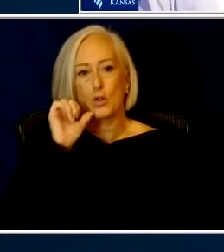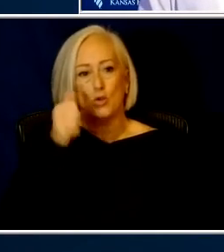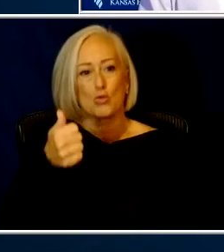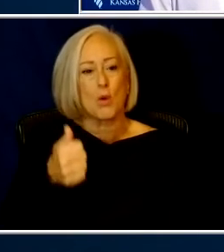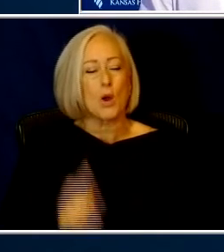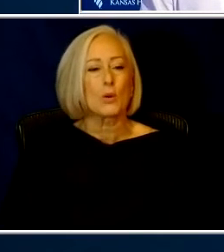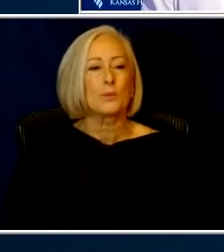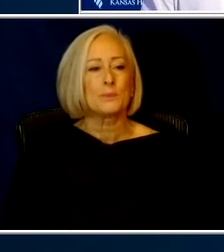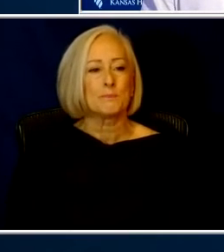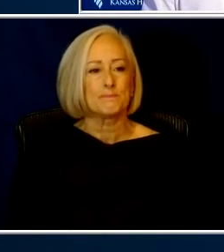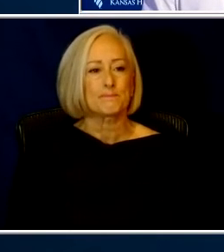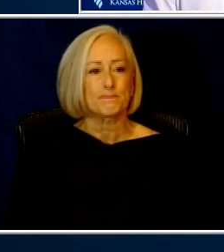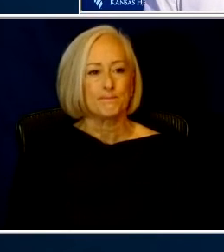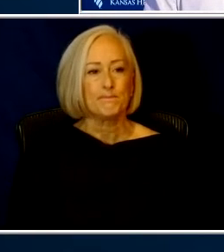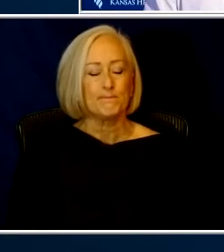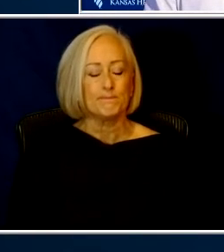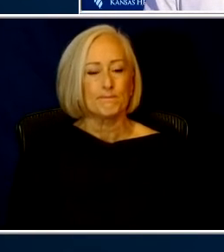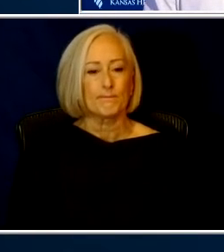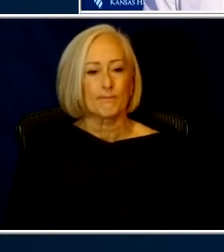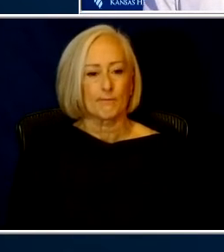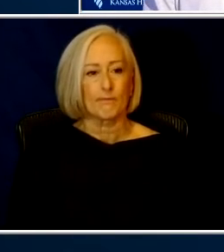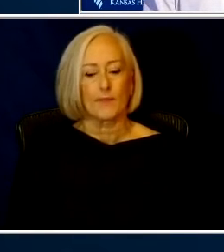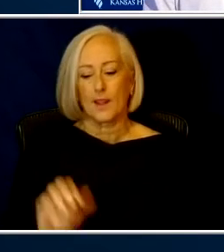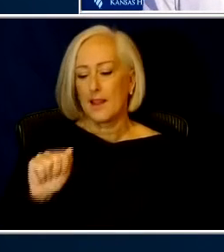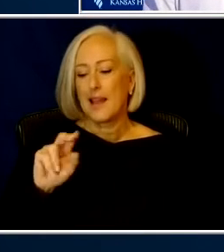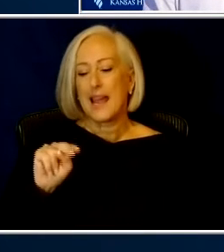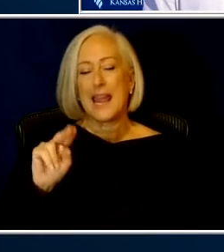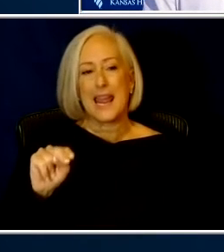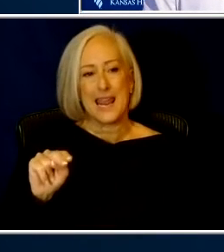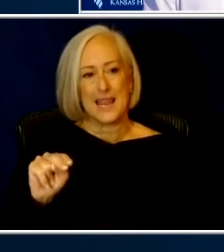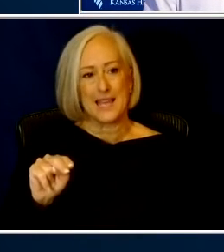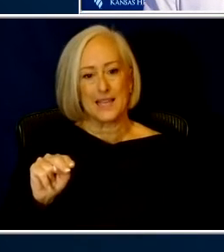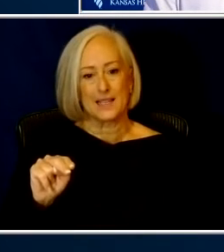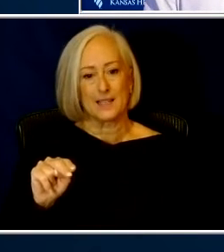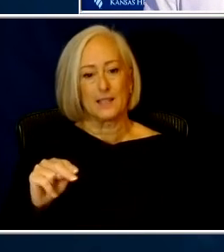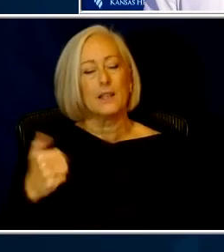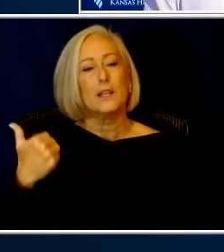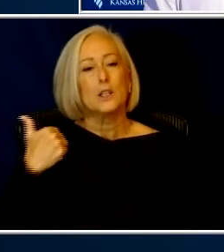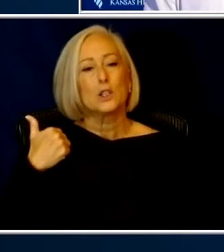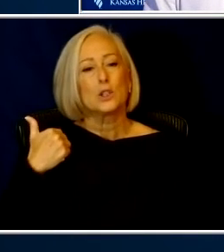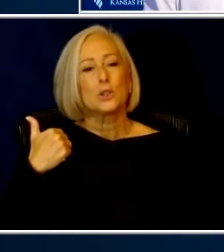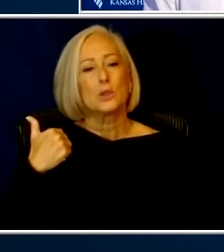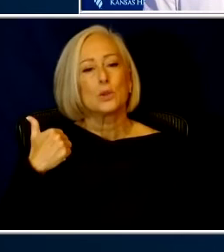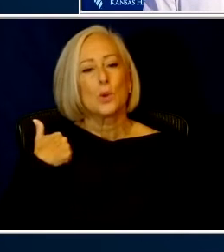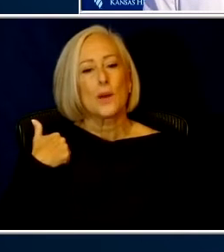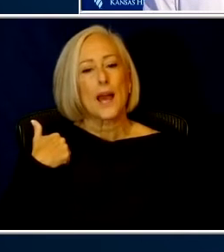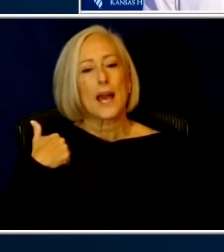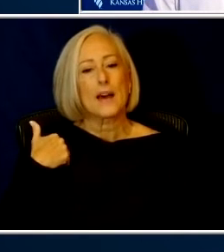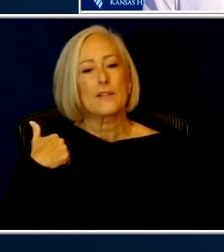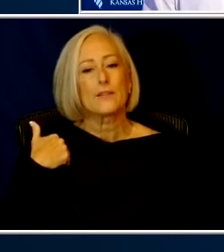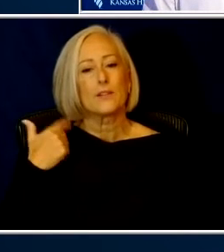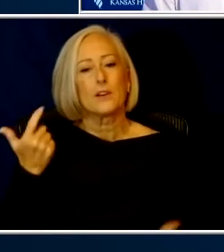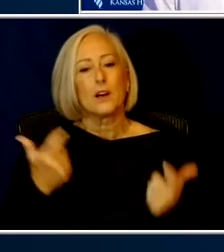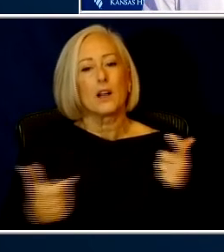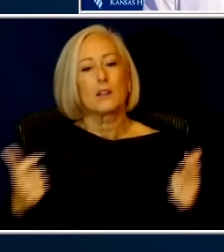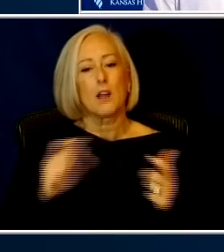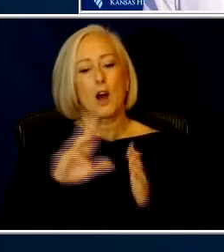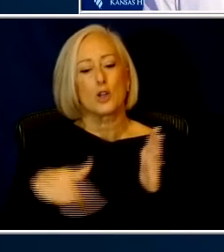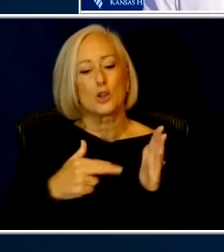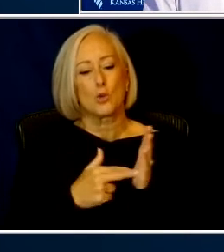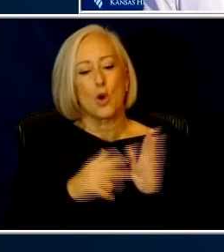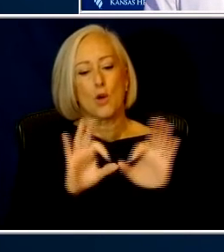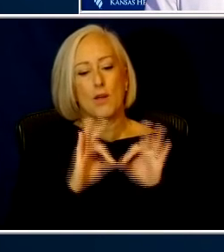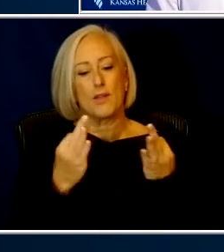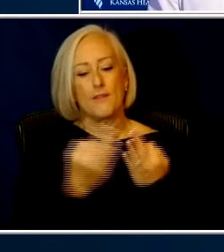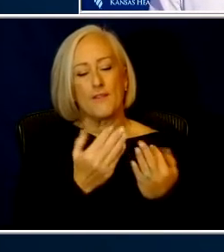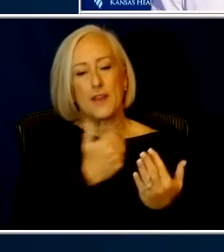a question from Anne. Is there a larger role that family members could play in the care of inpatients to